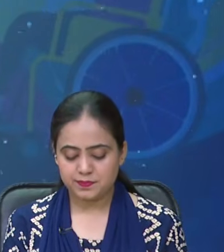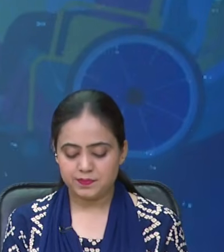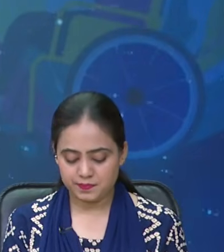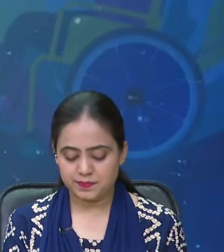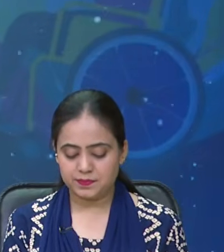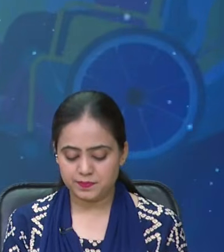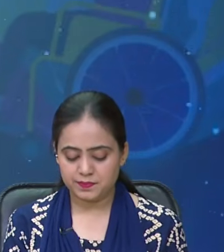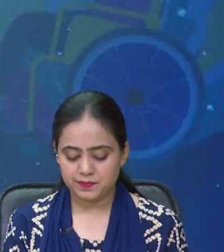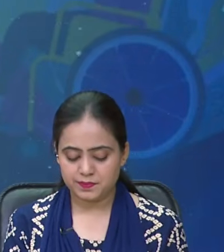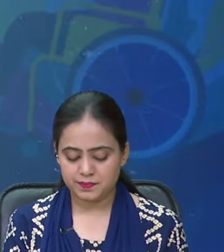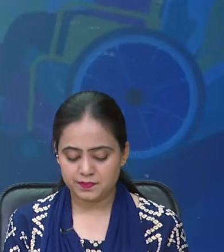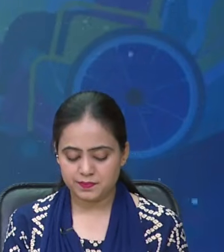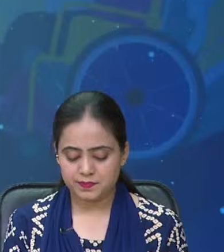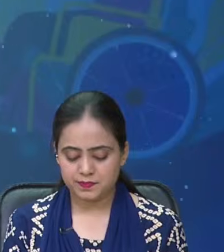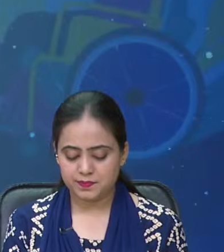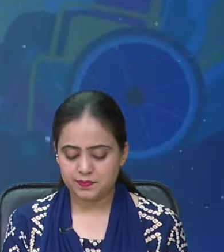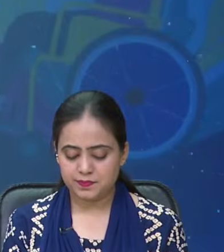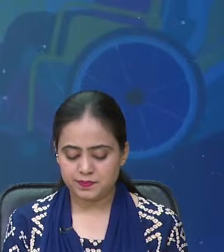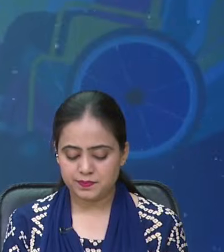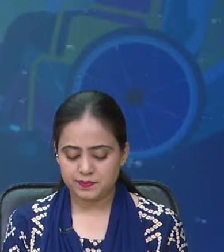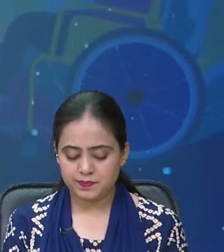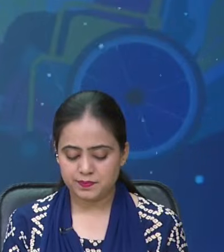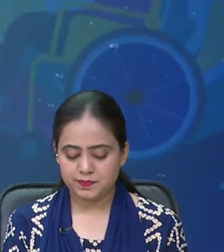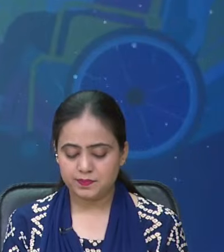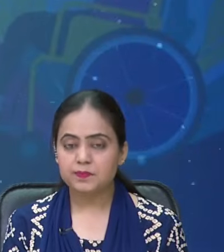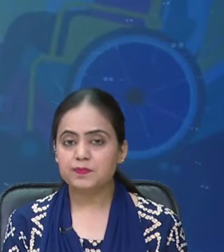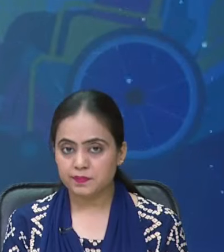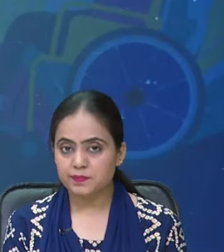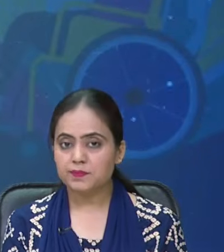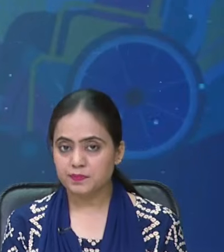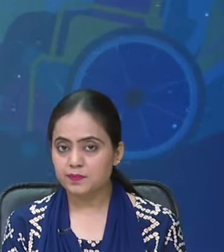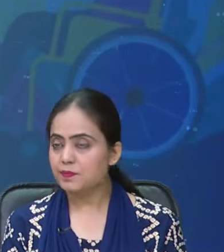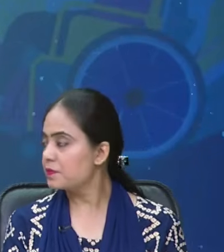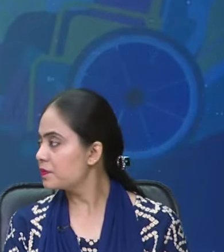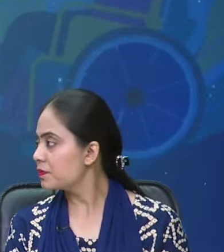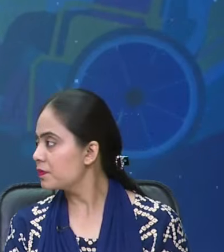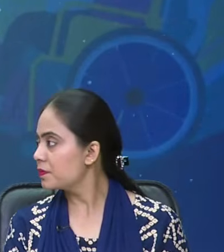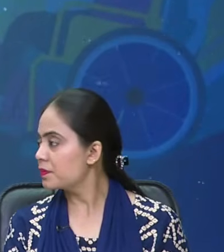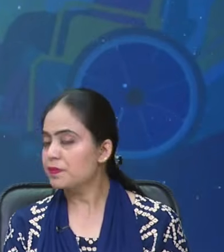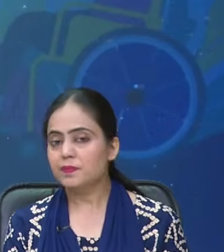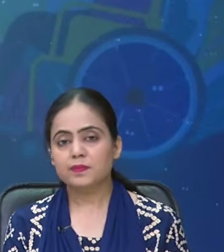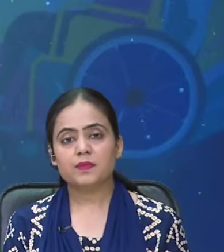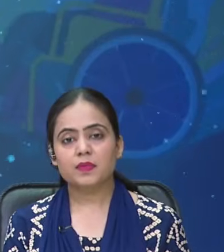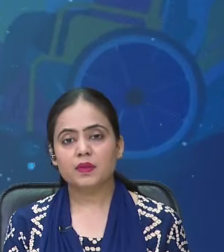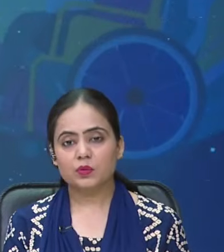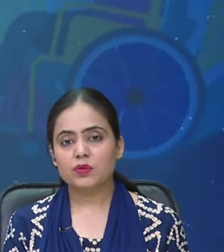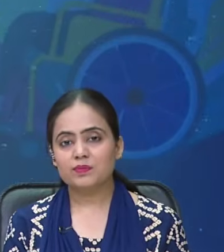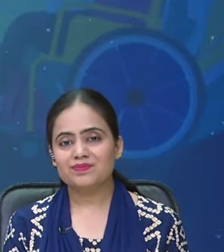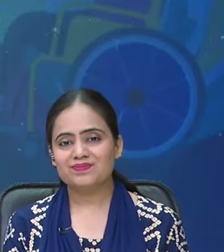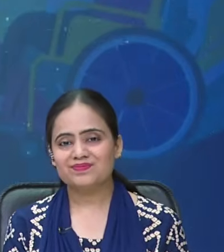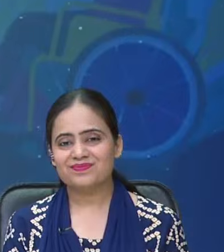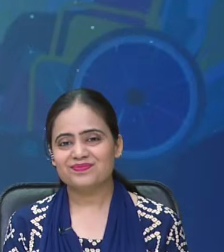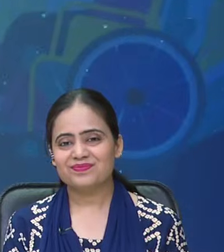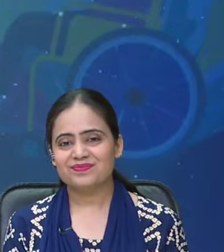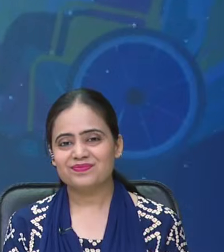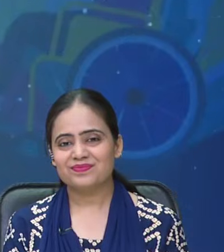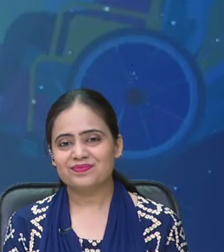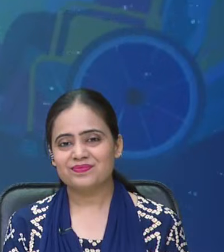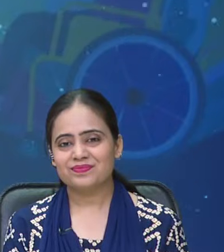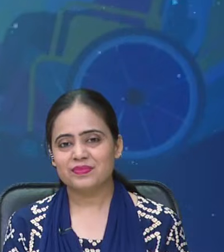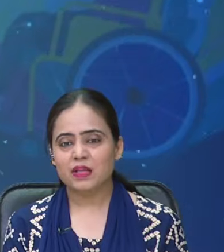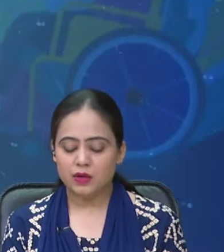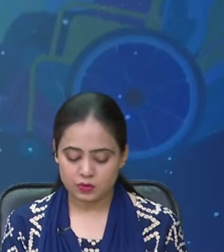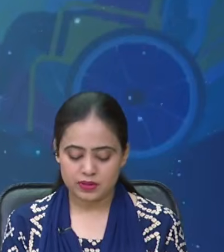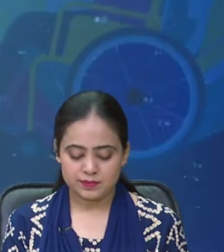particular school, new head teacher will be login as a teacher first. Then he can go to the profile and he can change his role as a